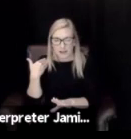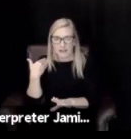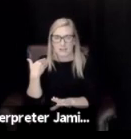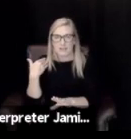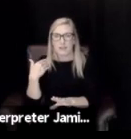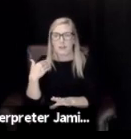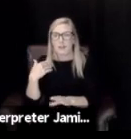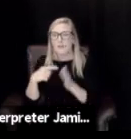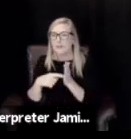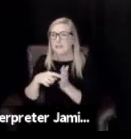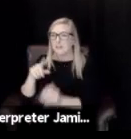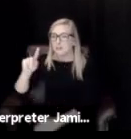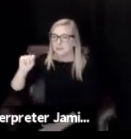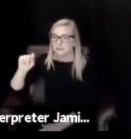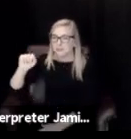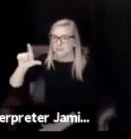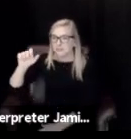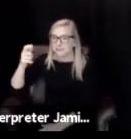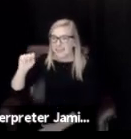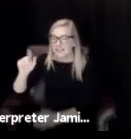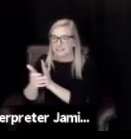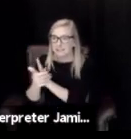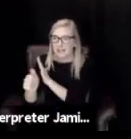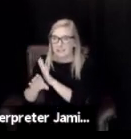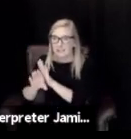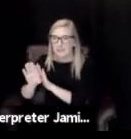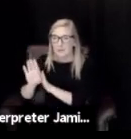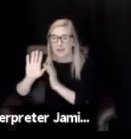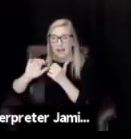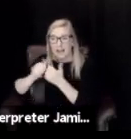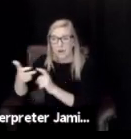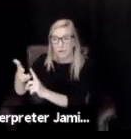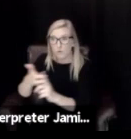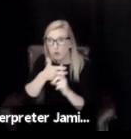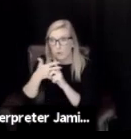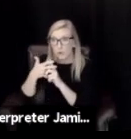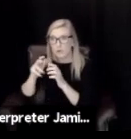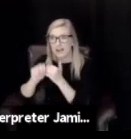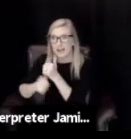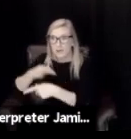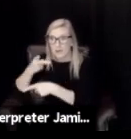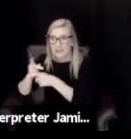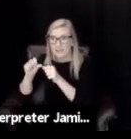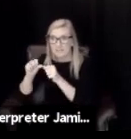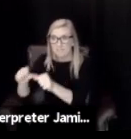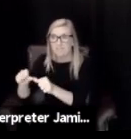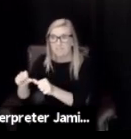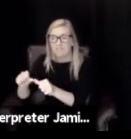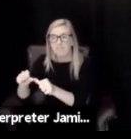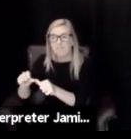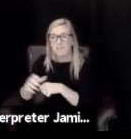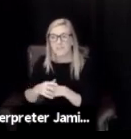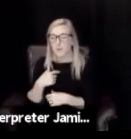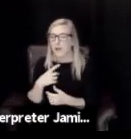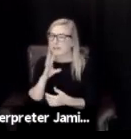talent development, right? How to recruit them, how to sustain them, how to make them a part of their succession plan. So I would always talk